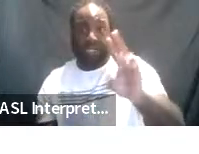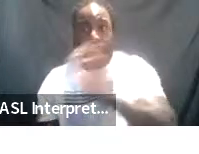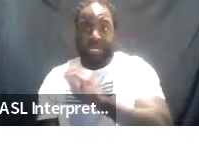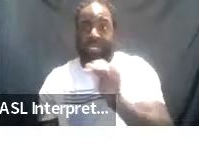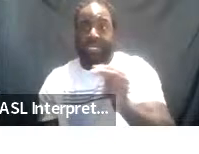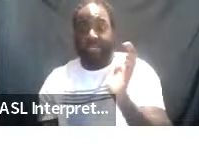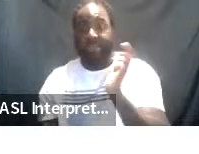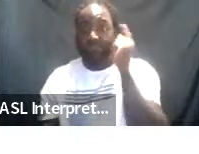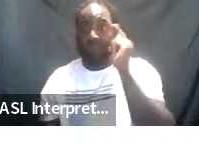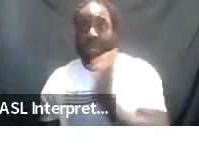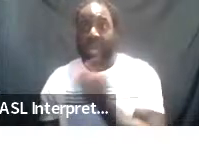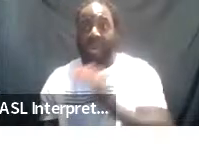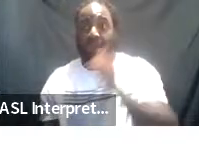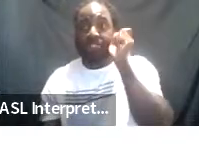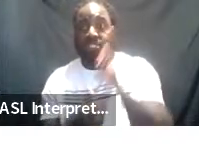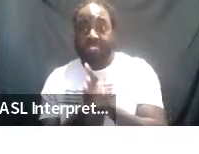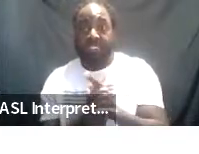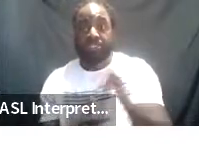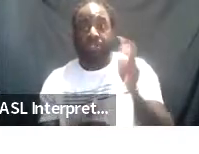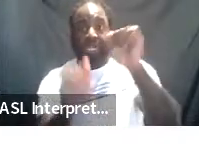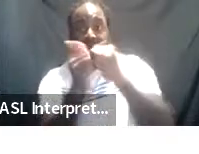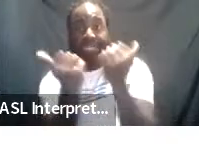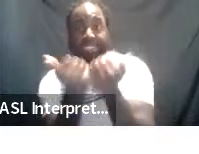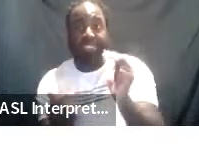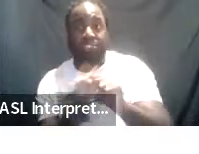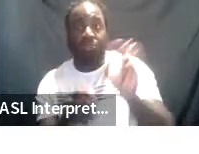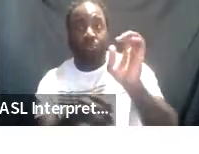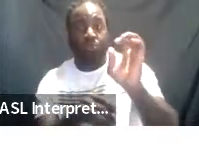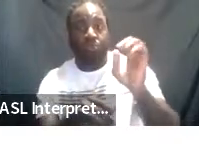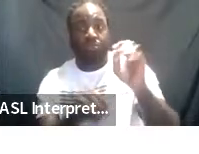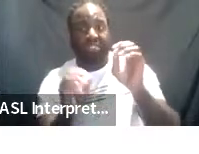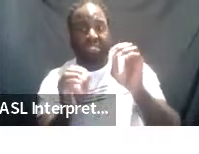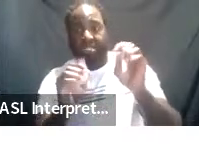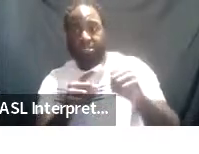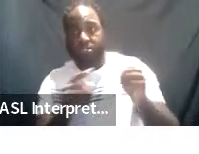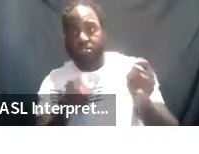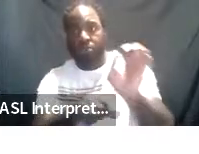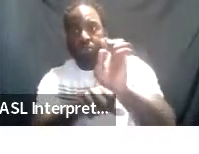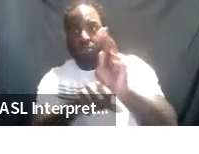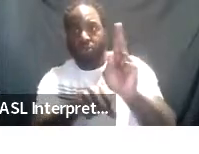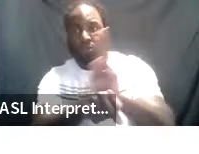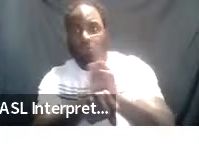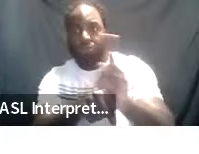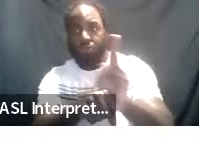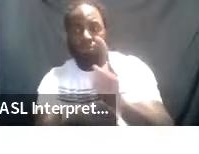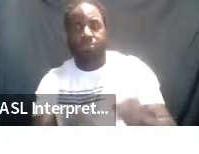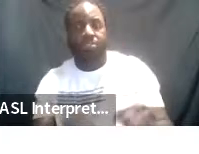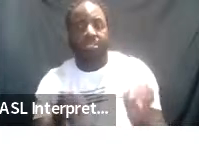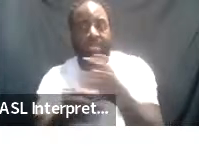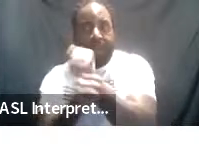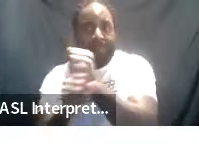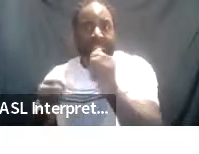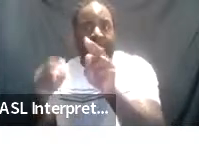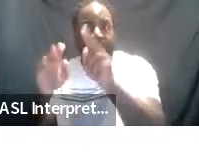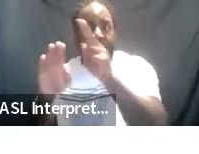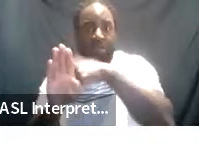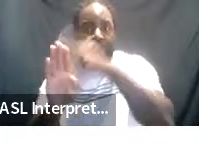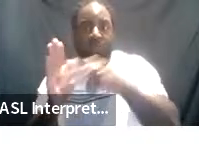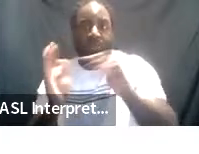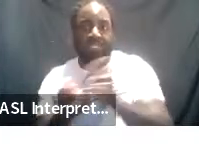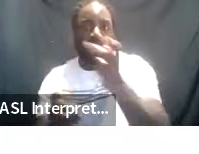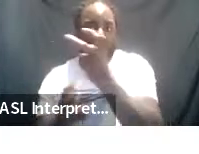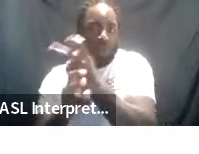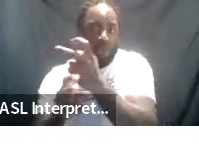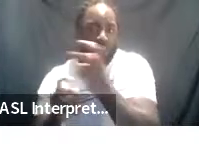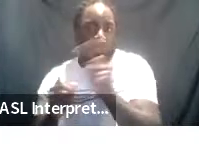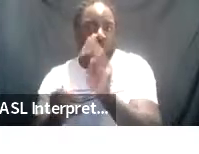to enforce. That's really the name of the game. And we agree with you completely that creating some program that's hard to use and